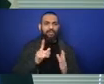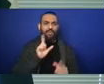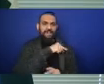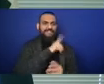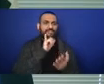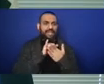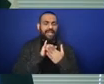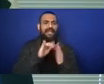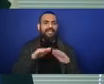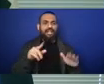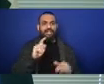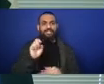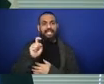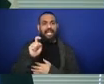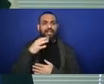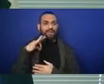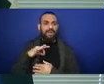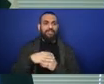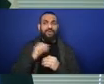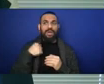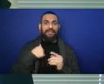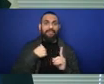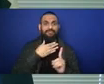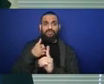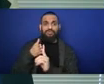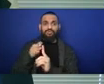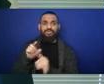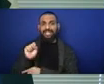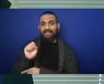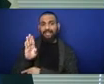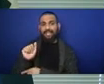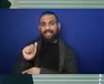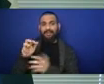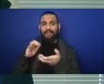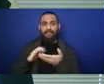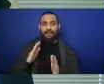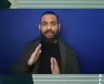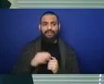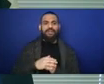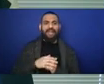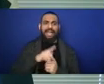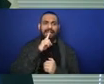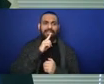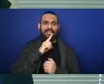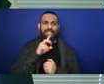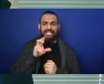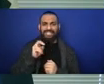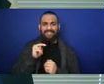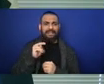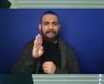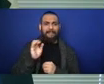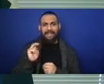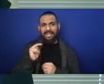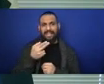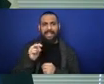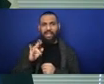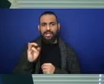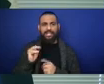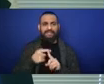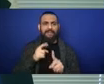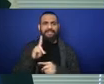qualify. But I do think it's important that, especially on the small business side, because on the IRS, the stimulus